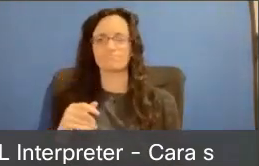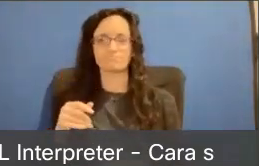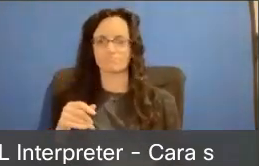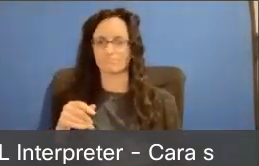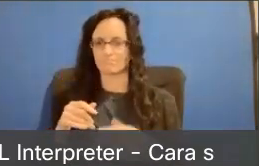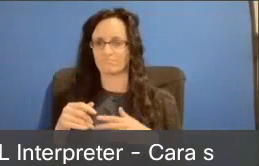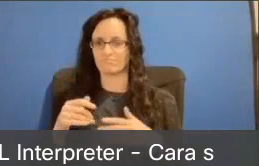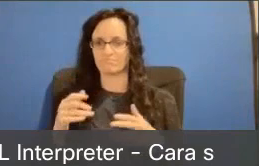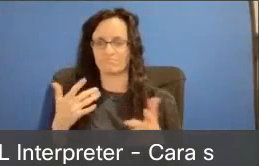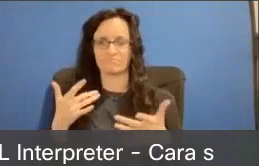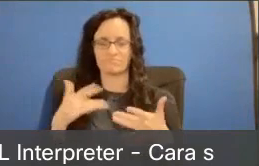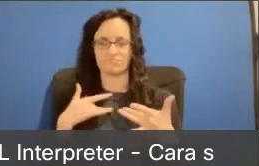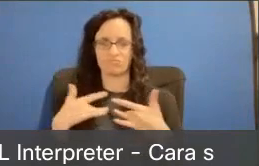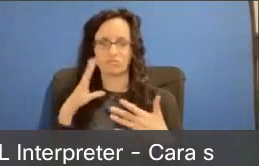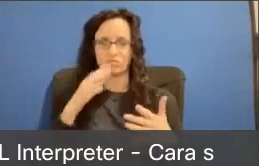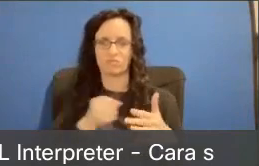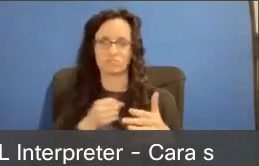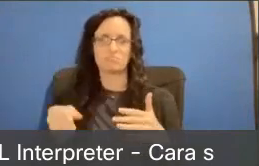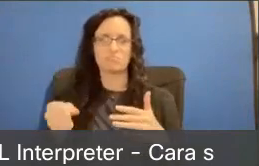going to make them go to the hospital.